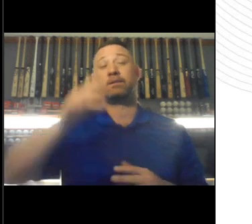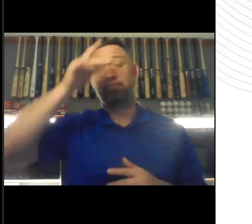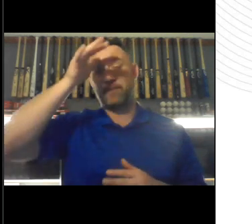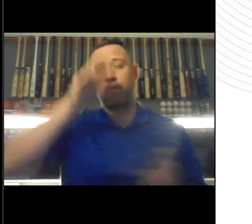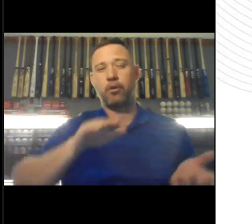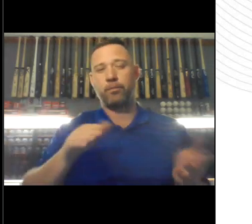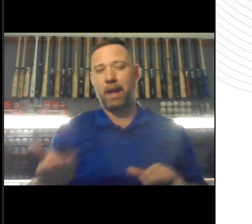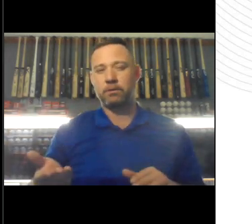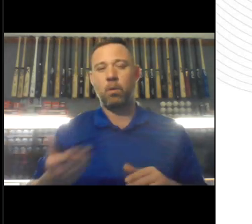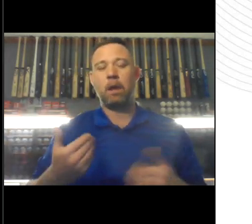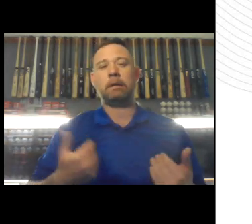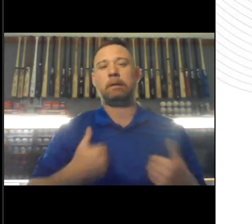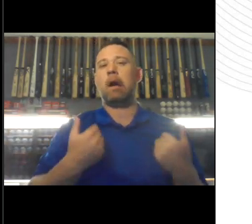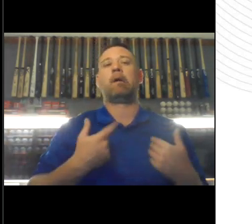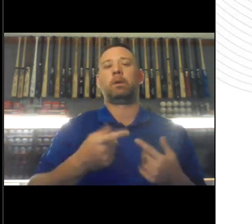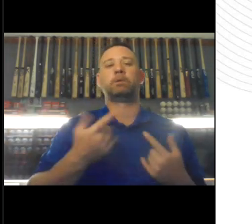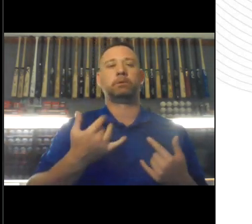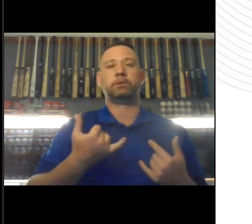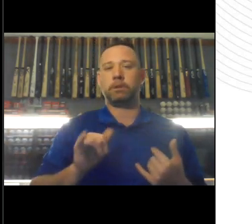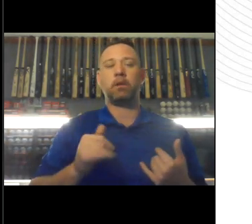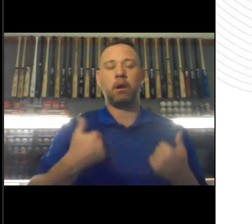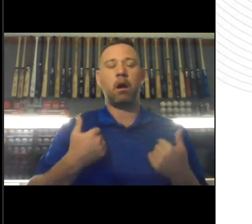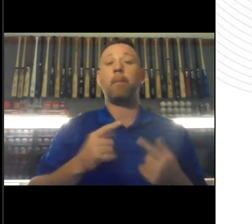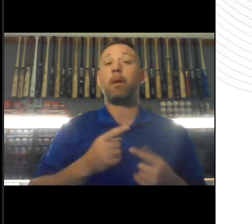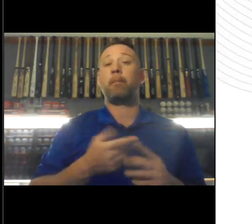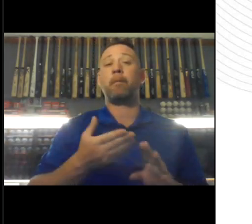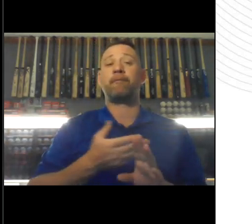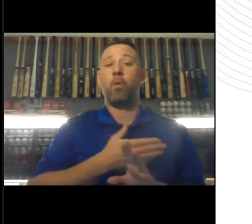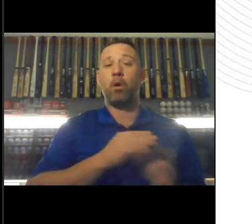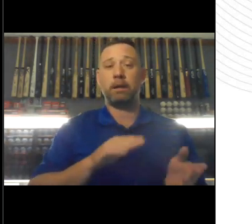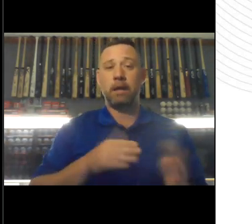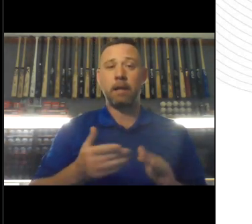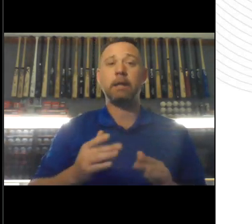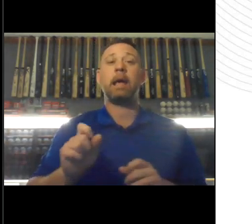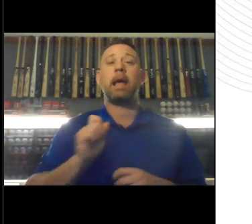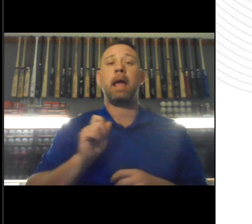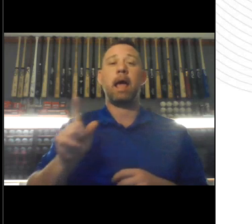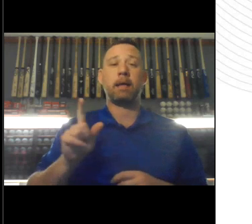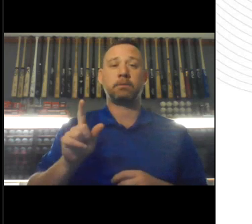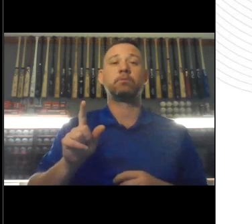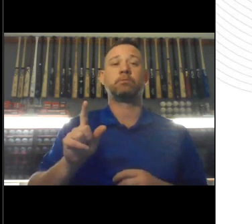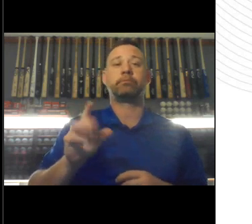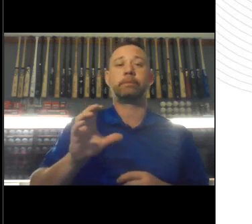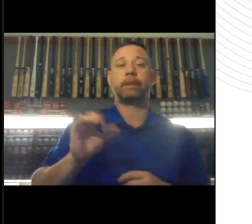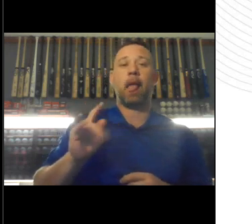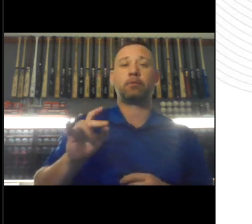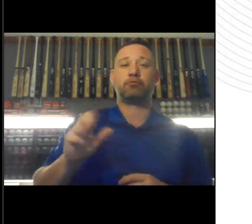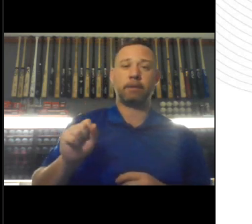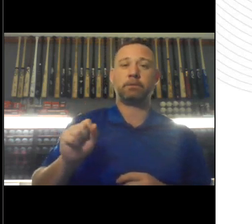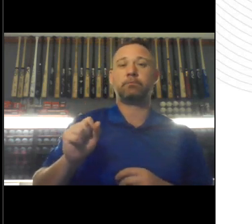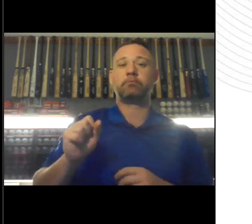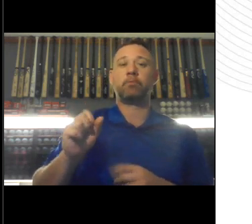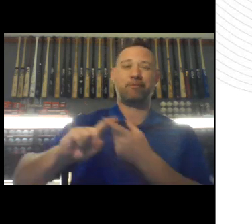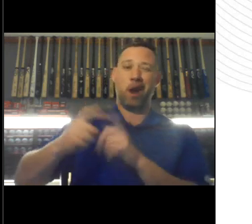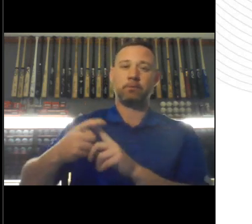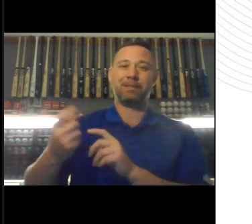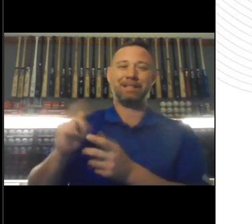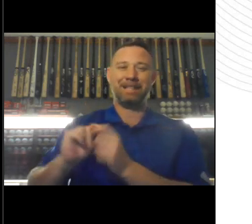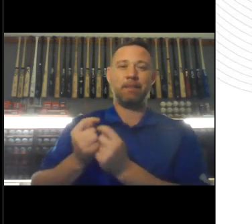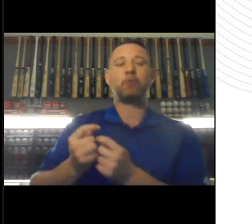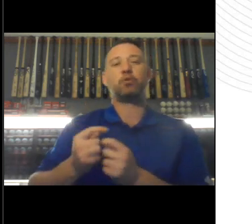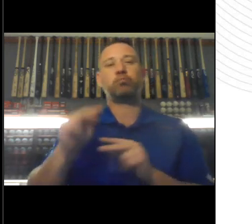still a child. But before he died, he asked his Caltrans family to look after his son, to let him know if there was